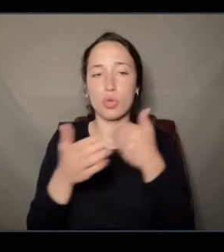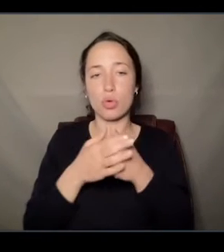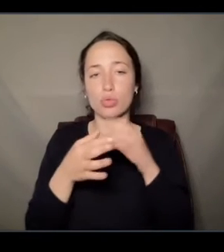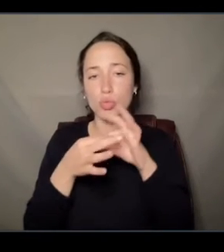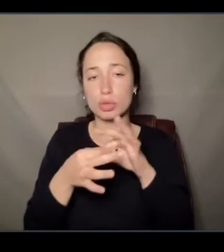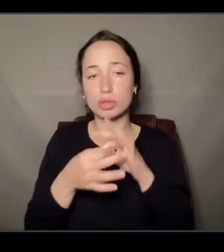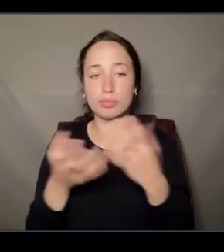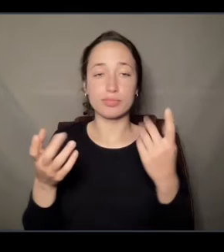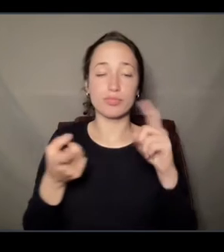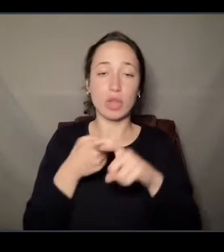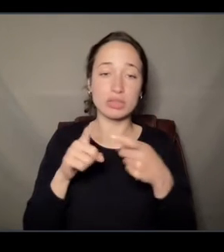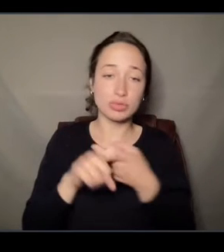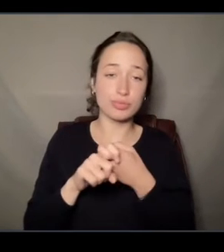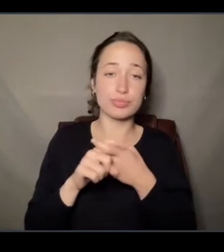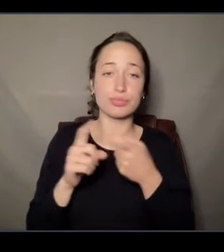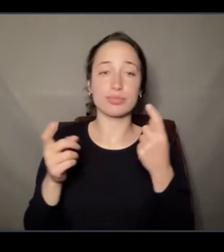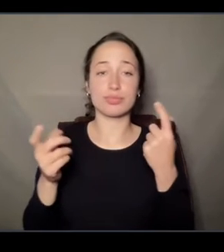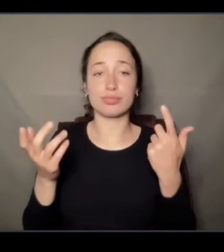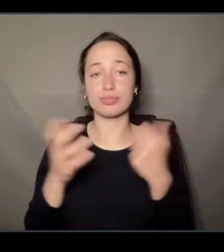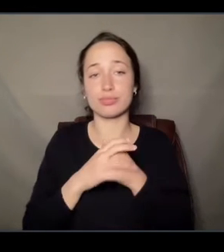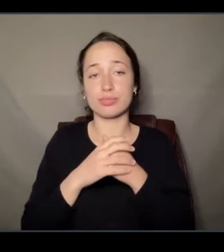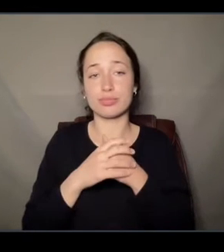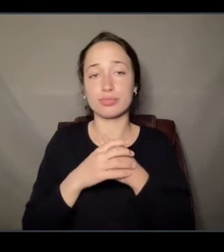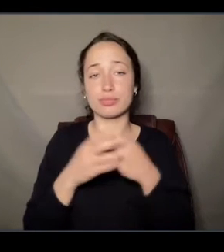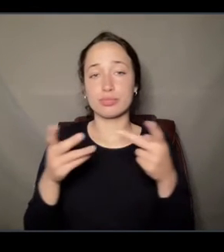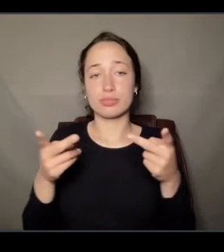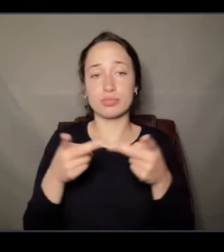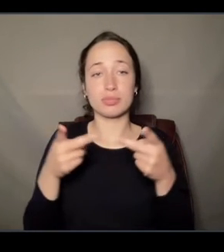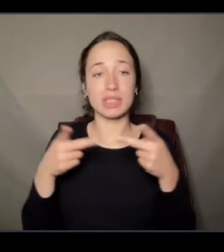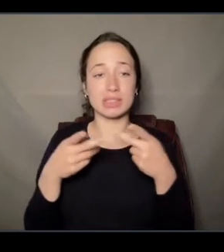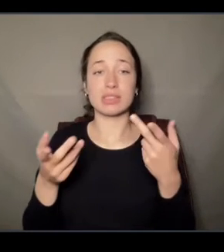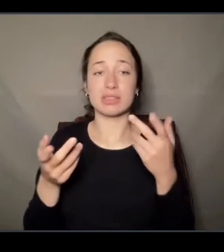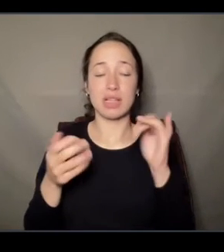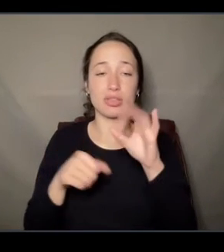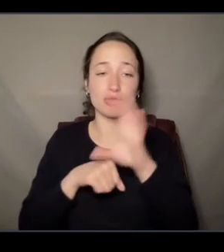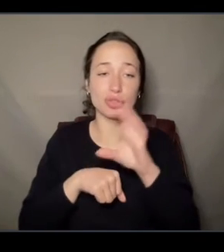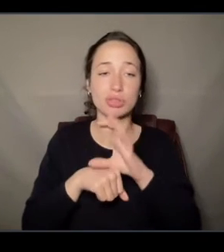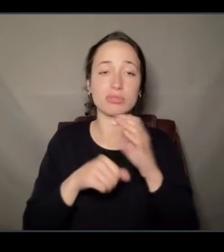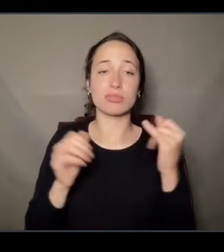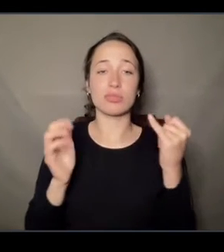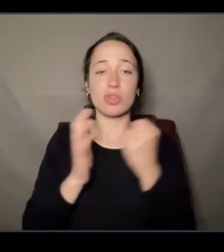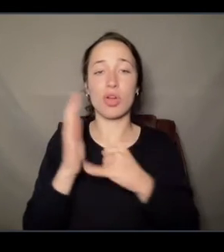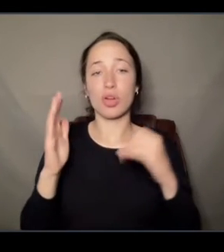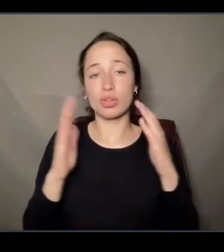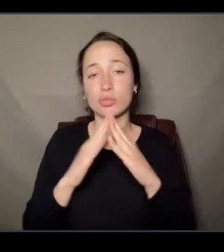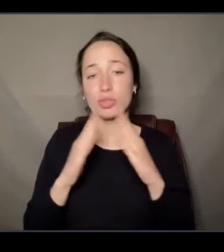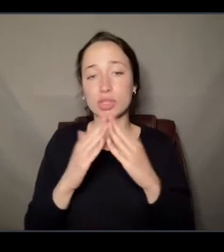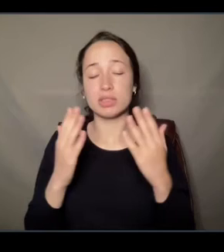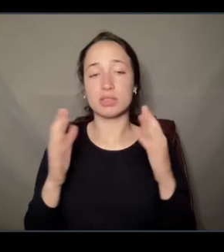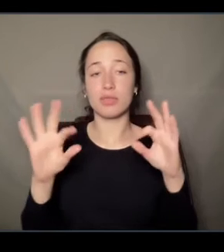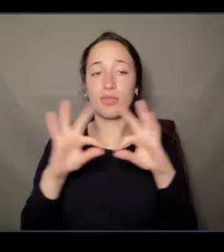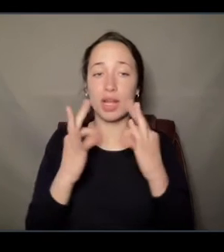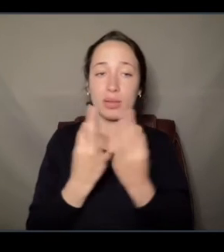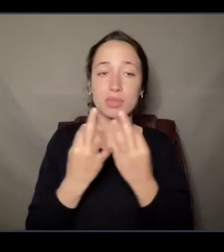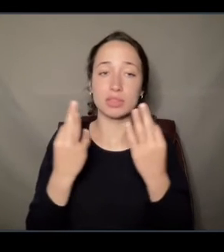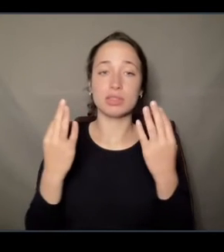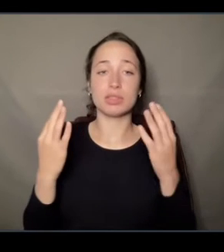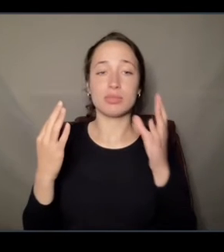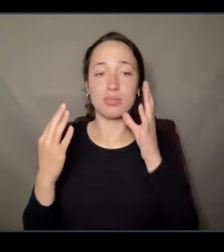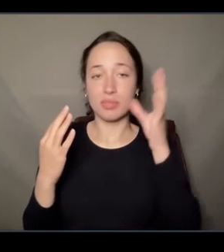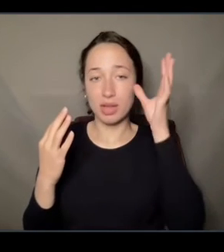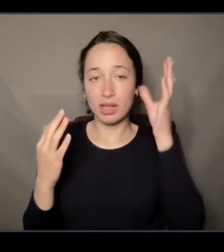relationships, friendships, in places like churches, in arts communities, in